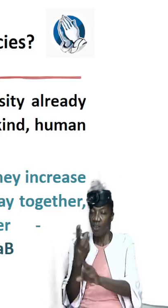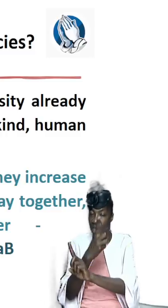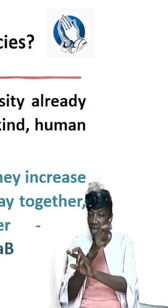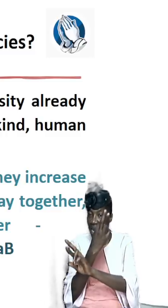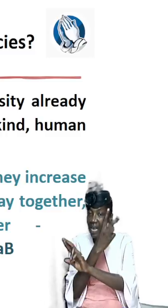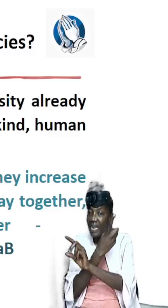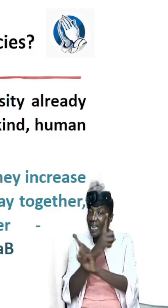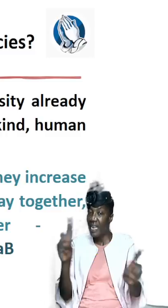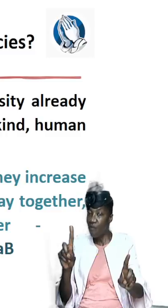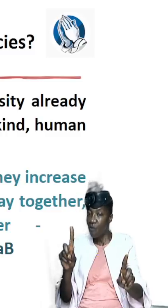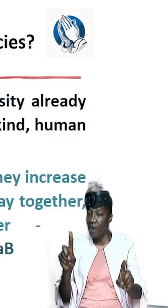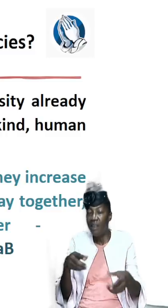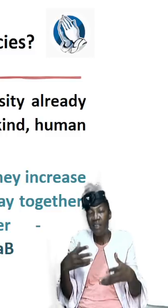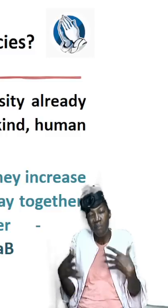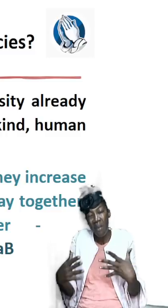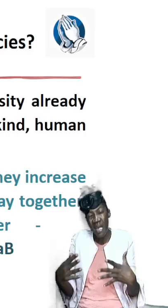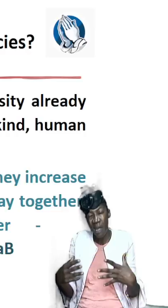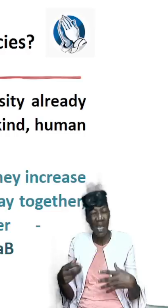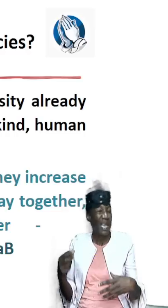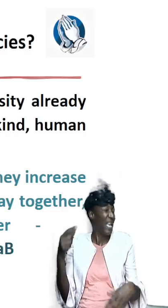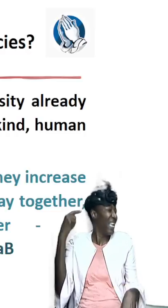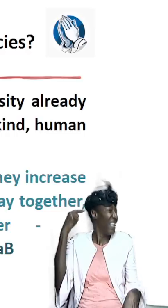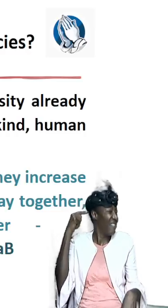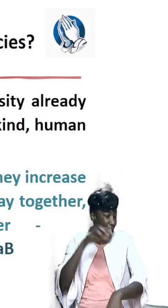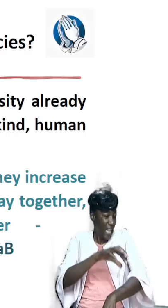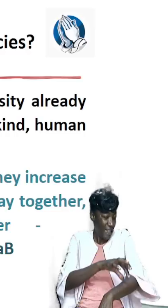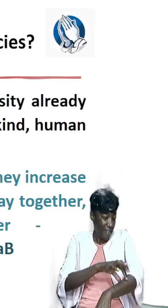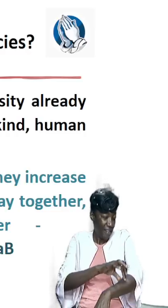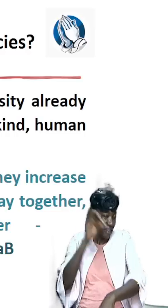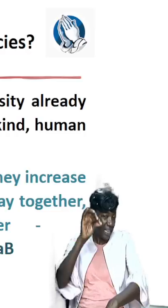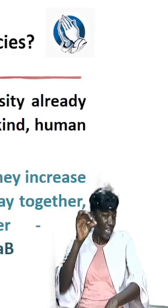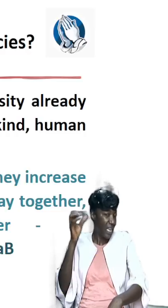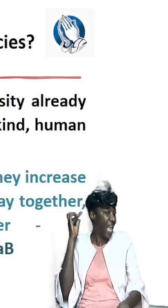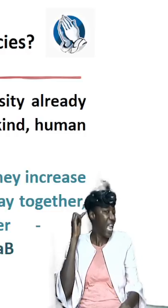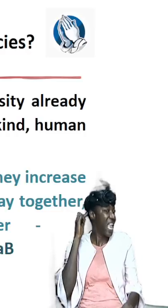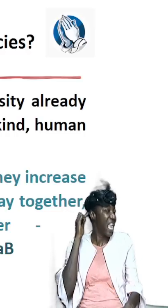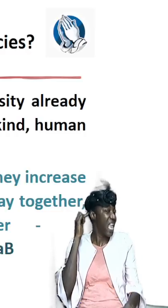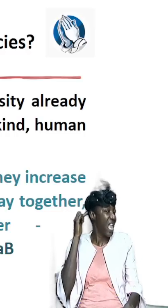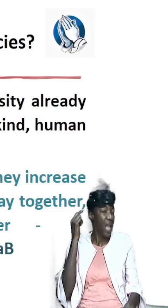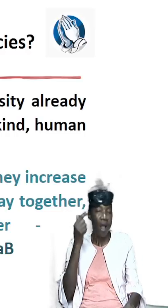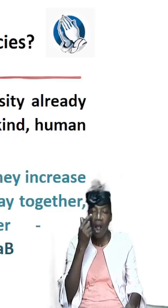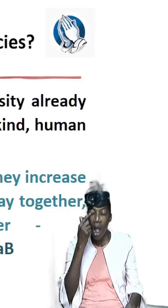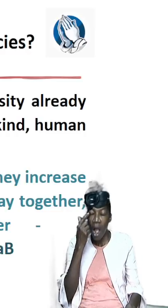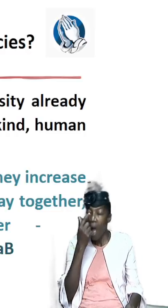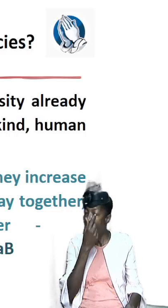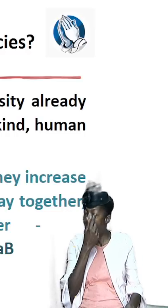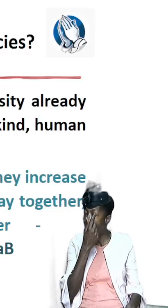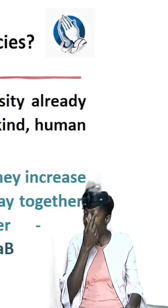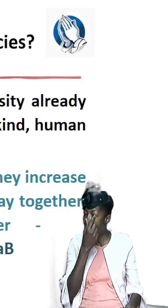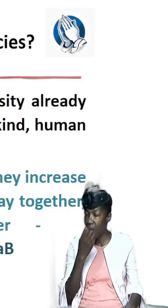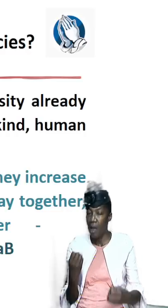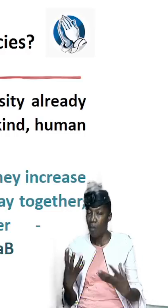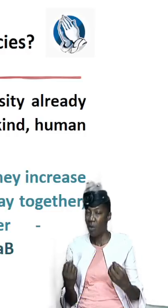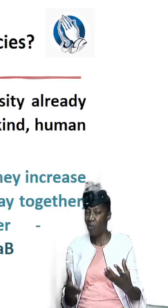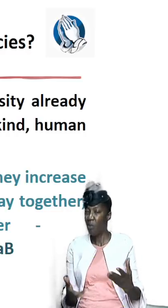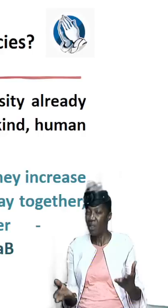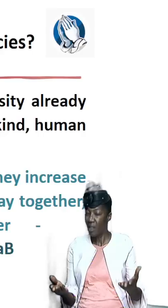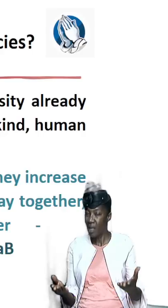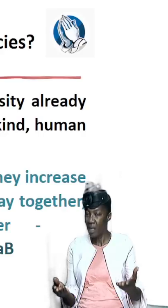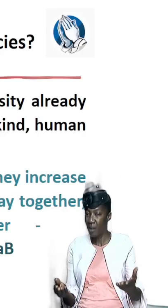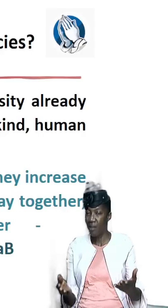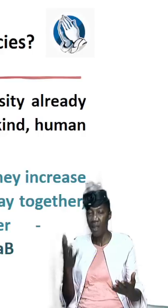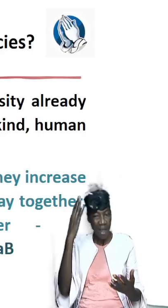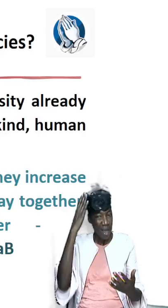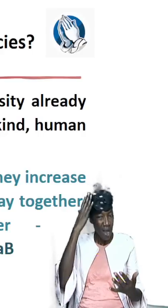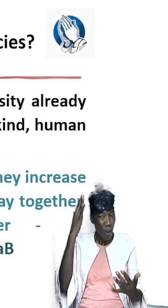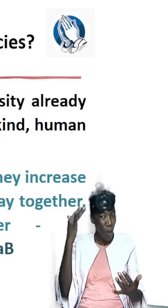usually skin color, ear texture, eye color, are a number of things. And we're coming to that in terms of why